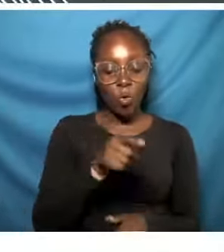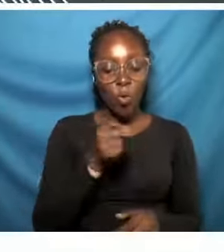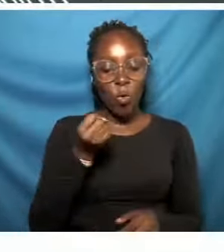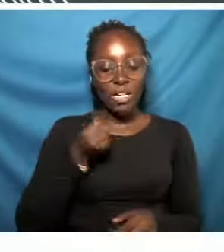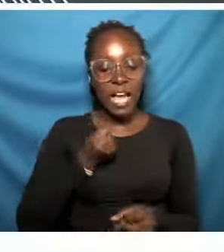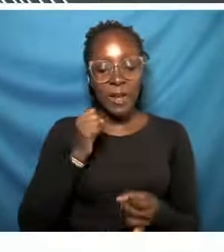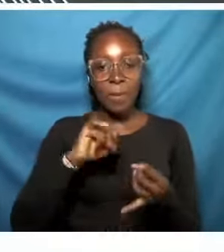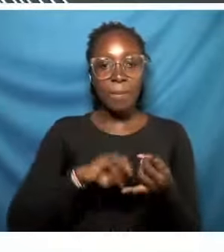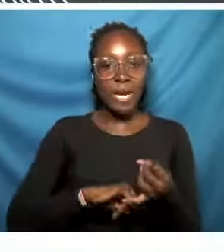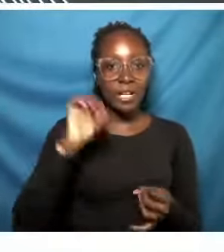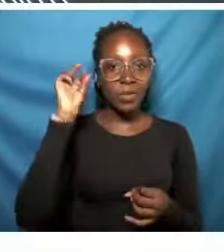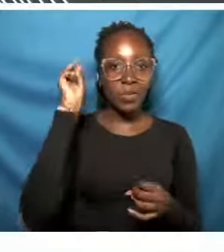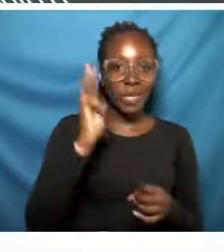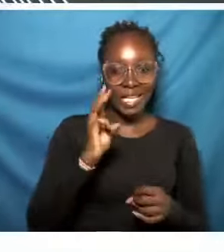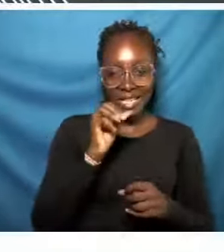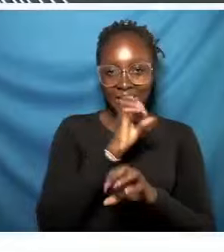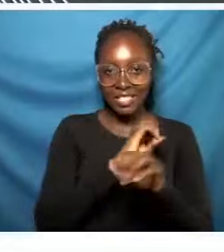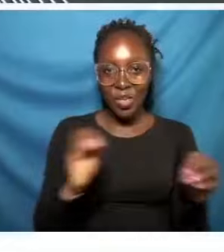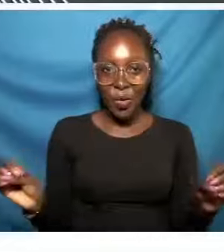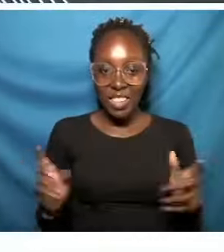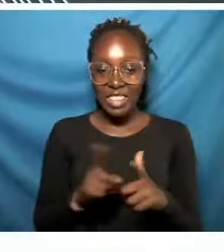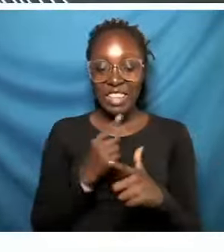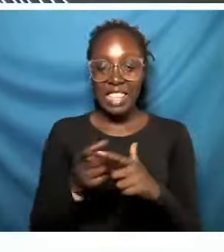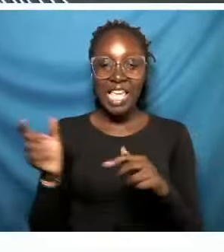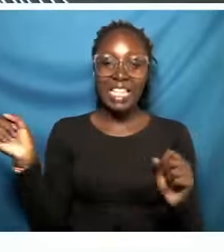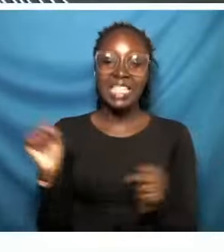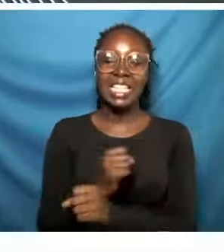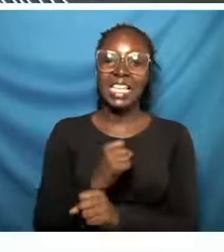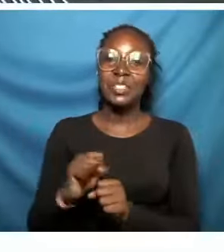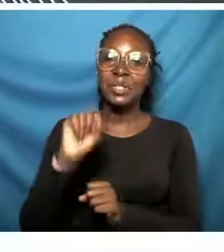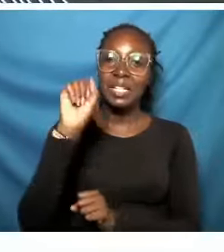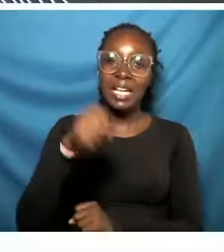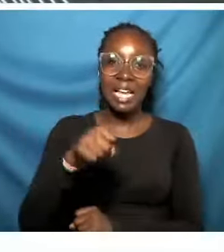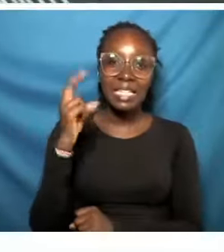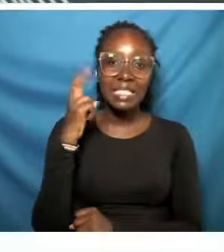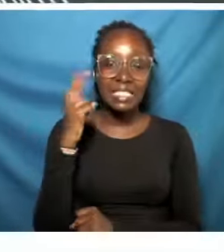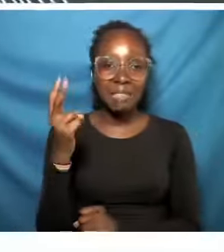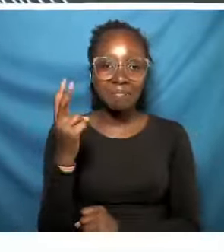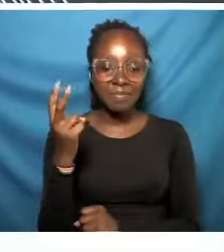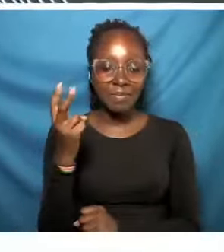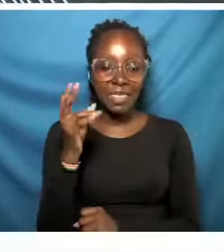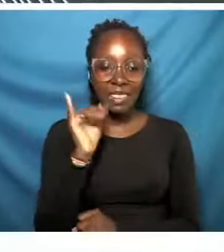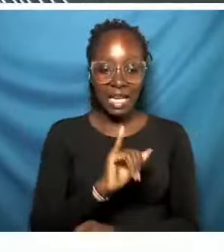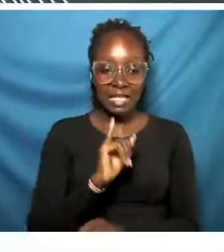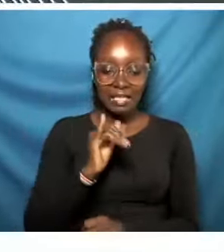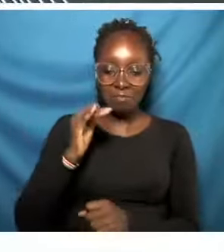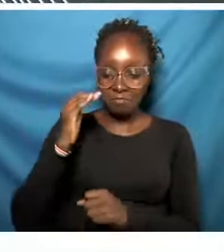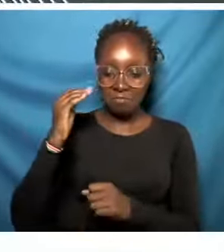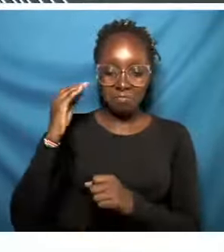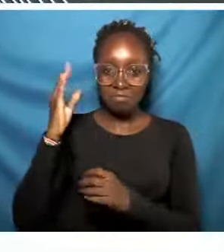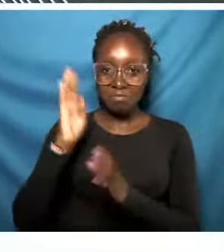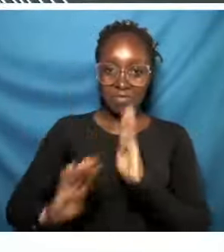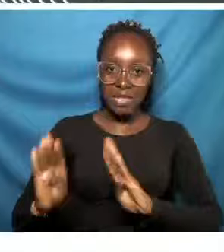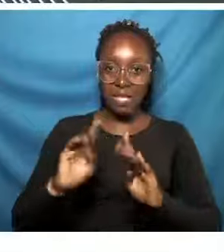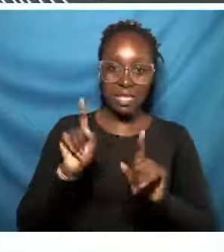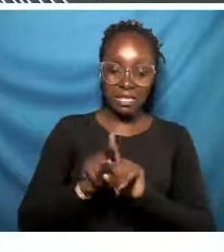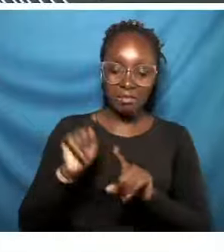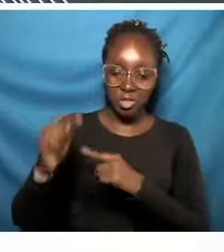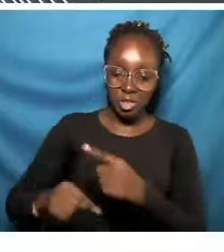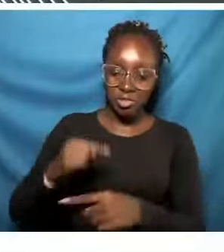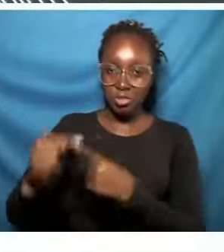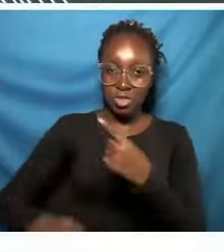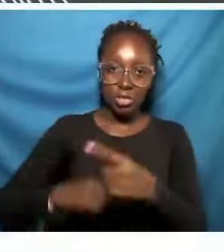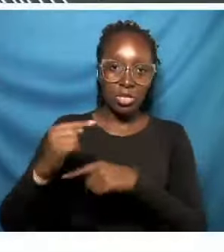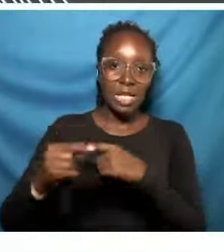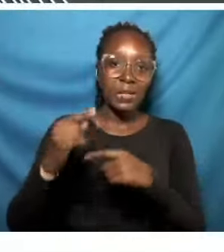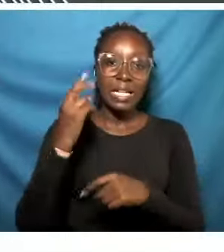na wanaharibu. And that you see those patterns building, joblessness, patterns of poverty. You see patterns